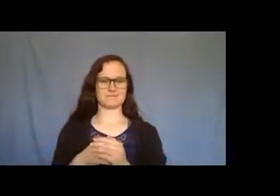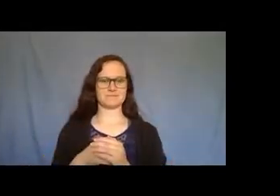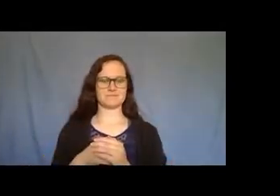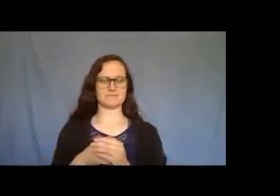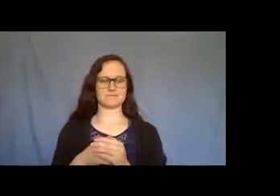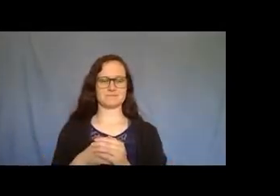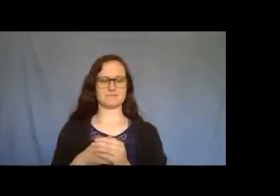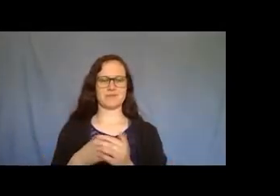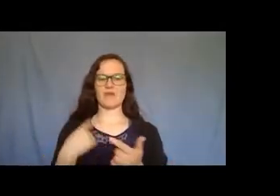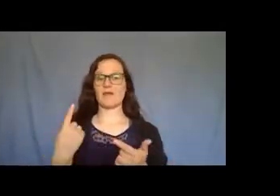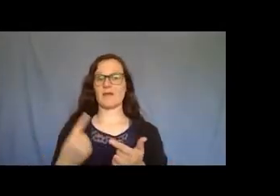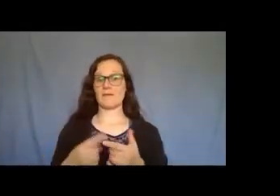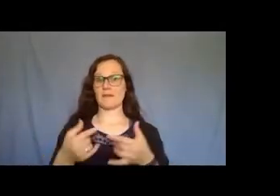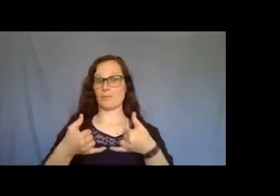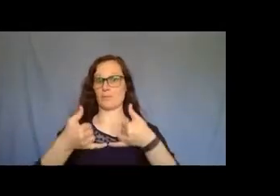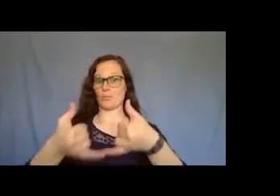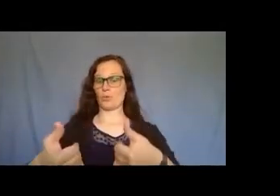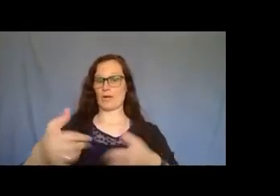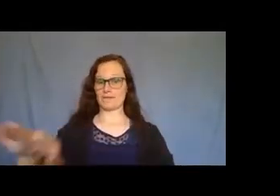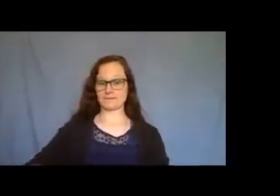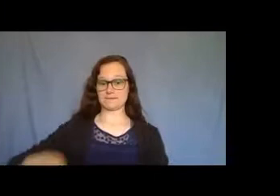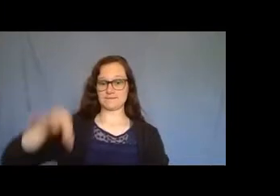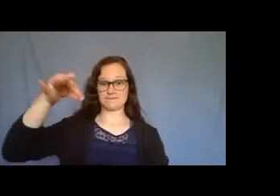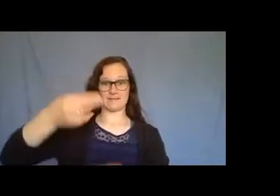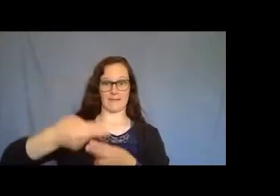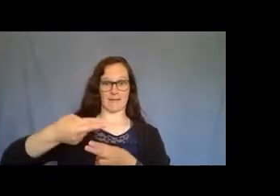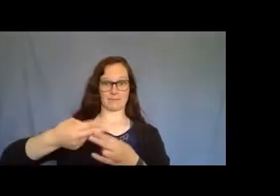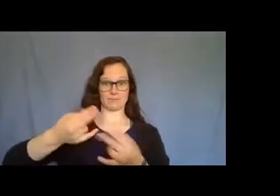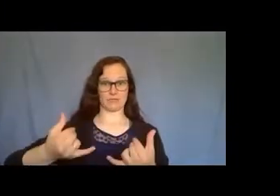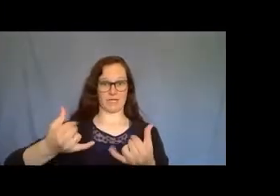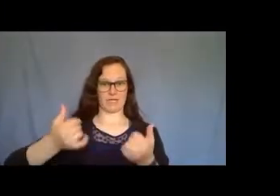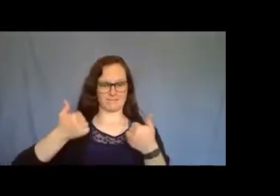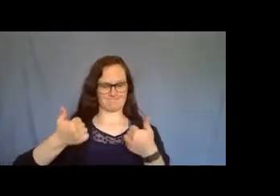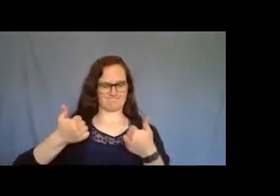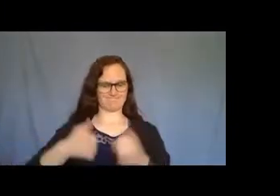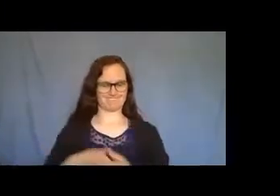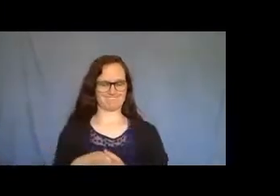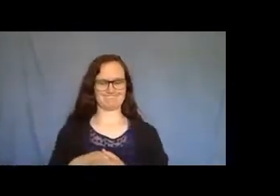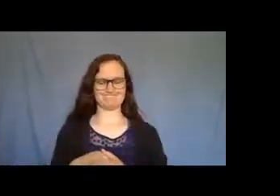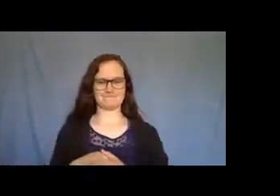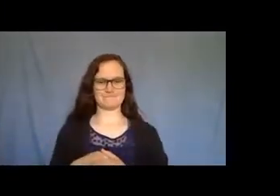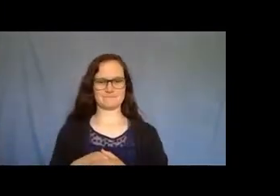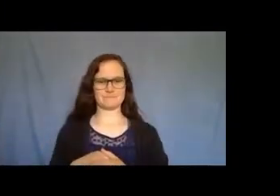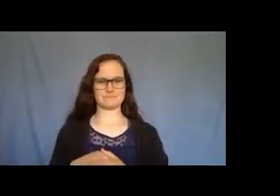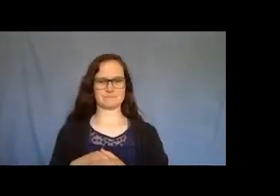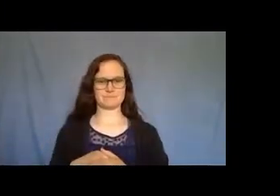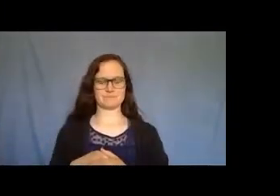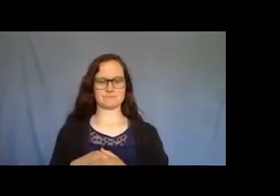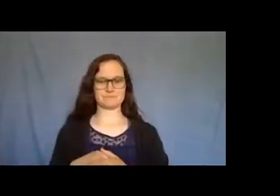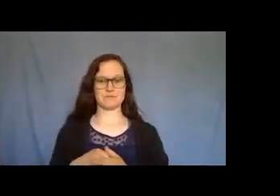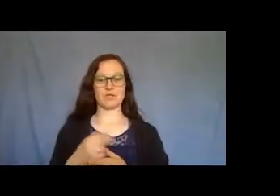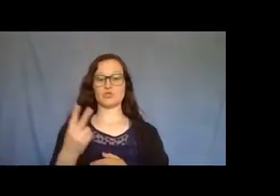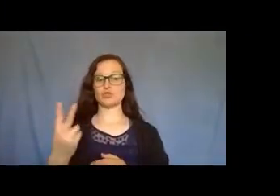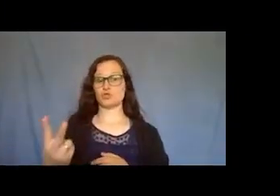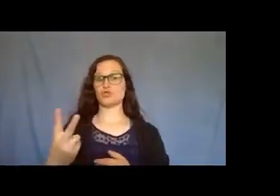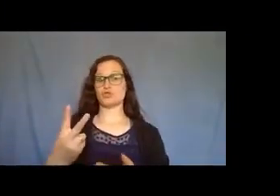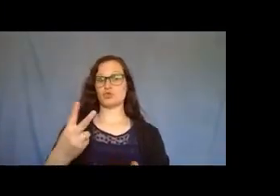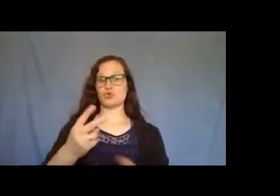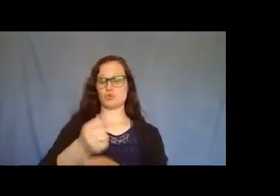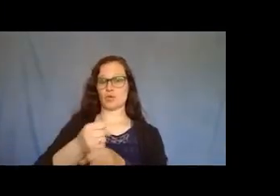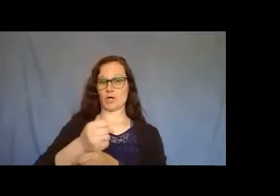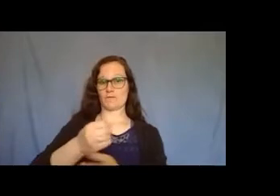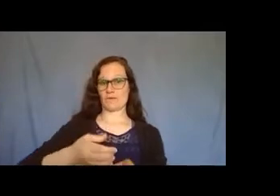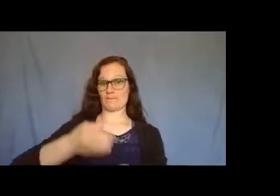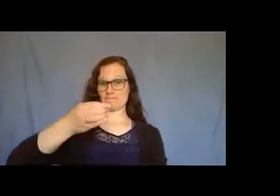another giveaway prize drawing. Today we have 2 WRRI coffee mugs,